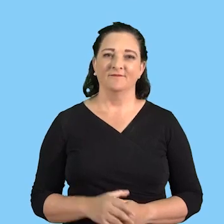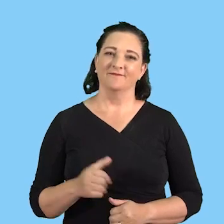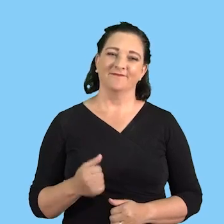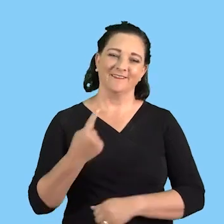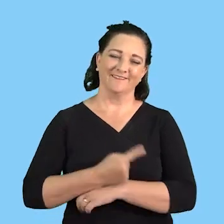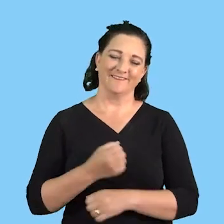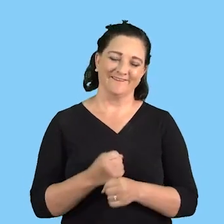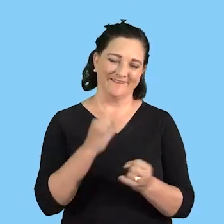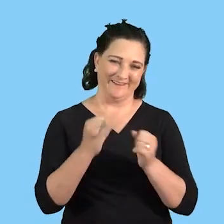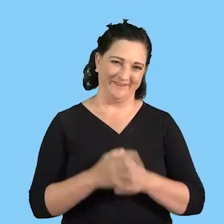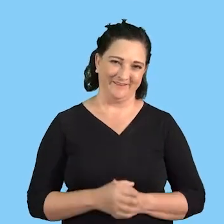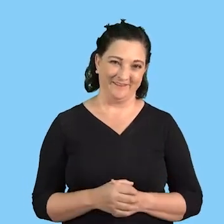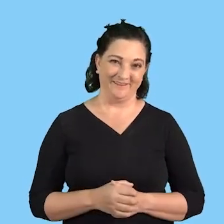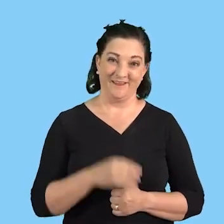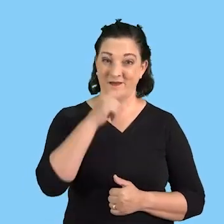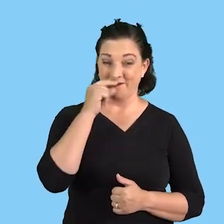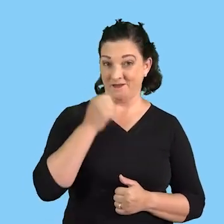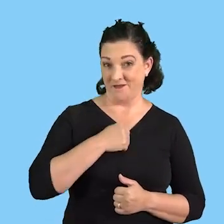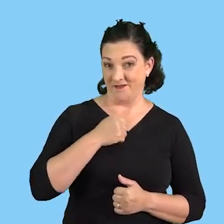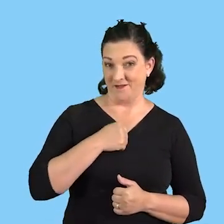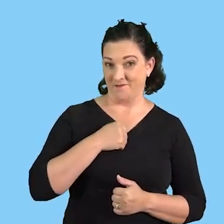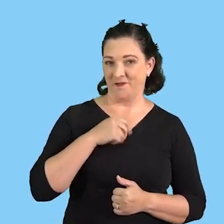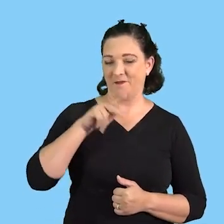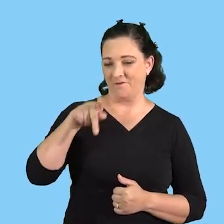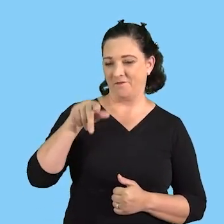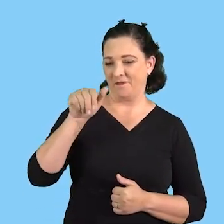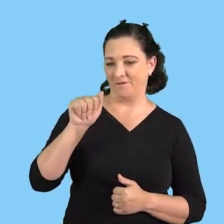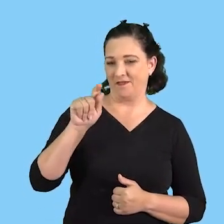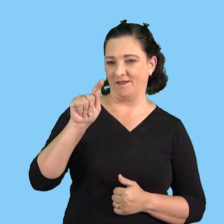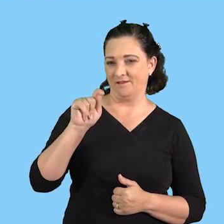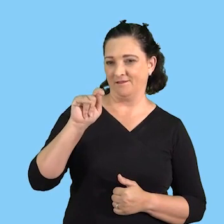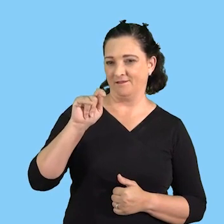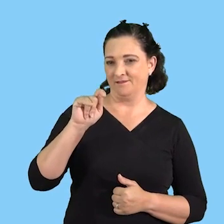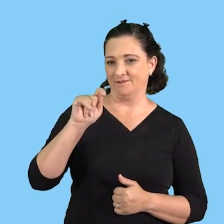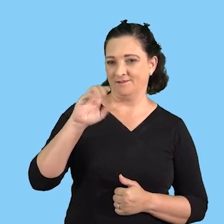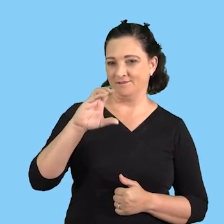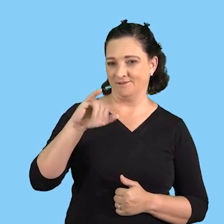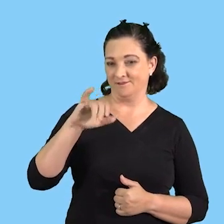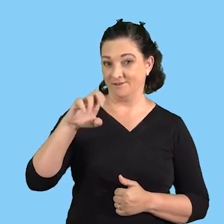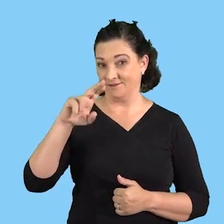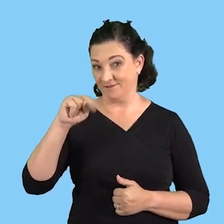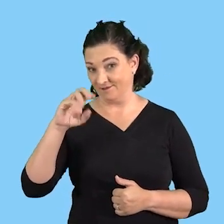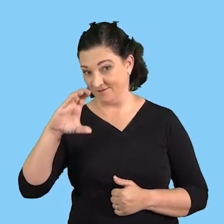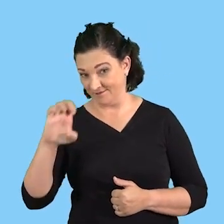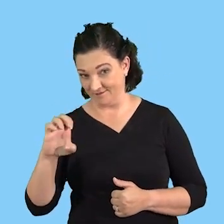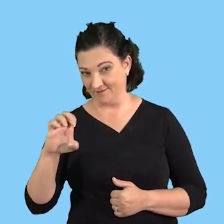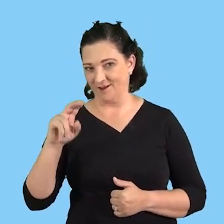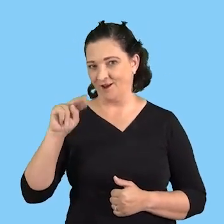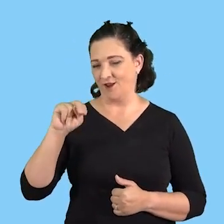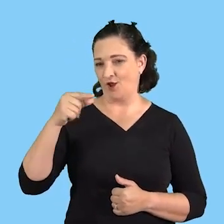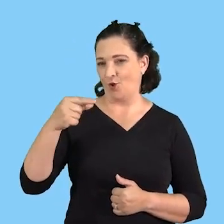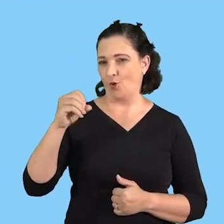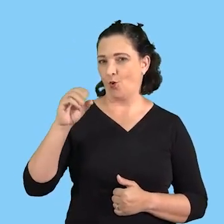Good day, grade 11s. My name is Patience Ngobeni, and I will be taking you today's lesson, which